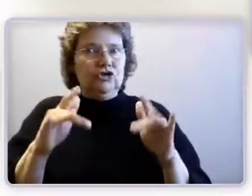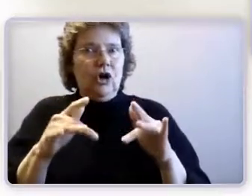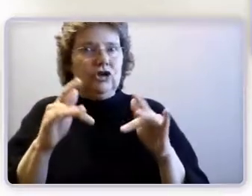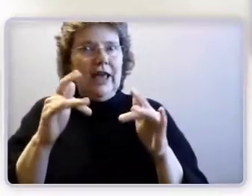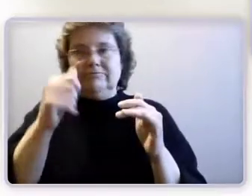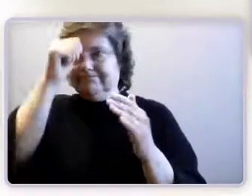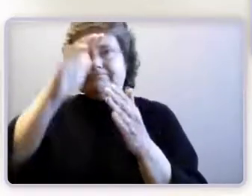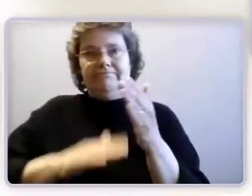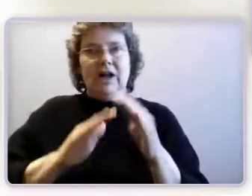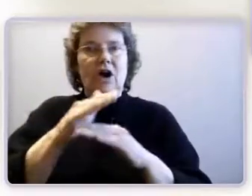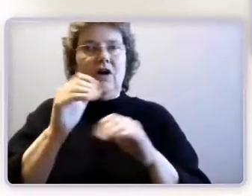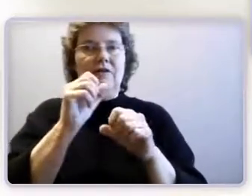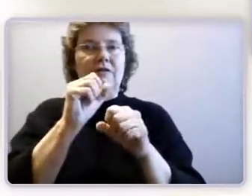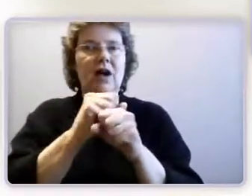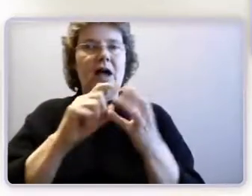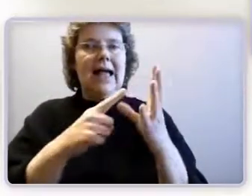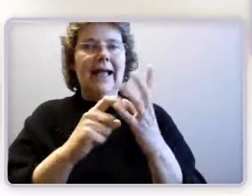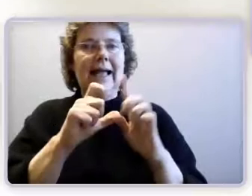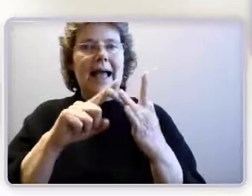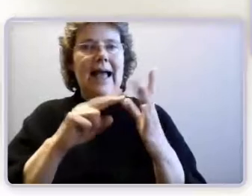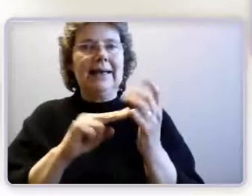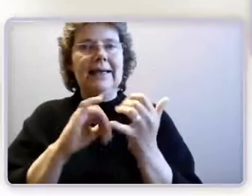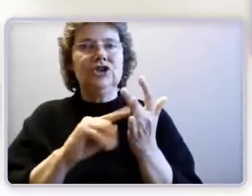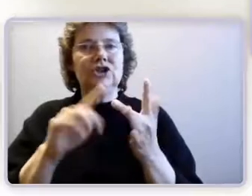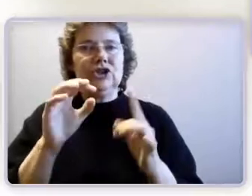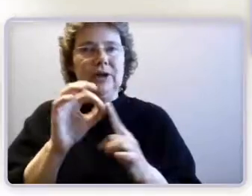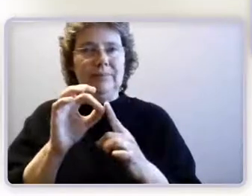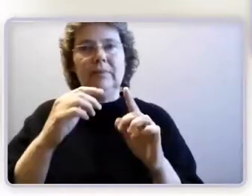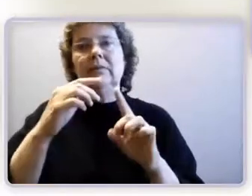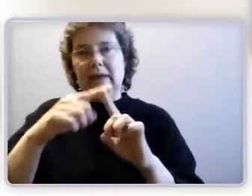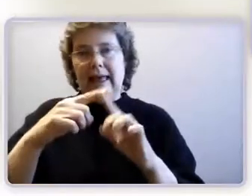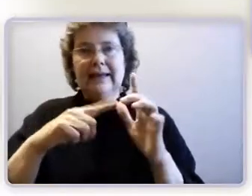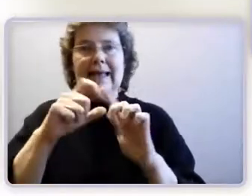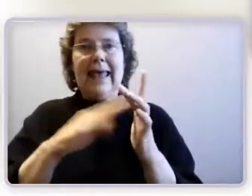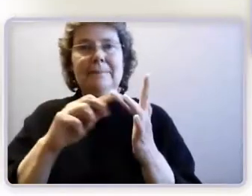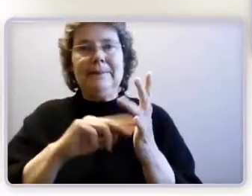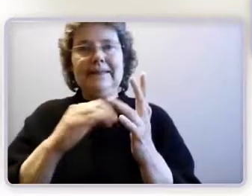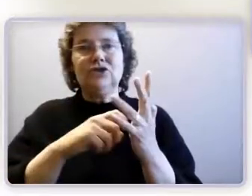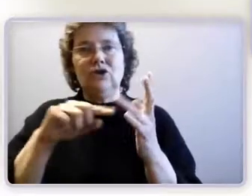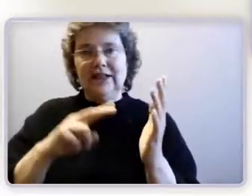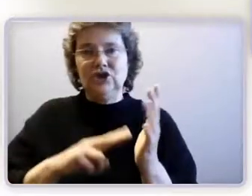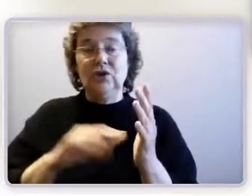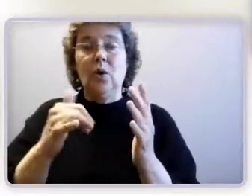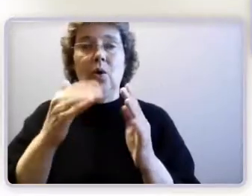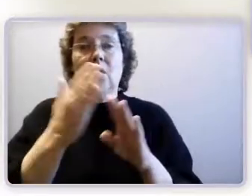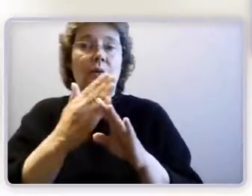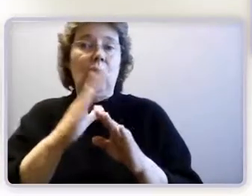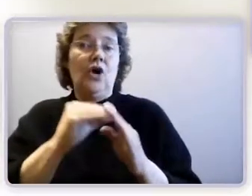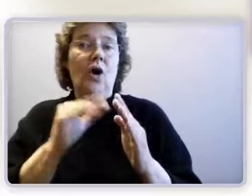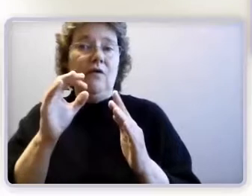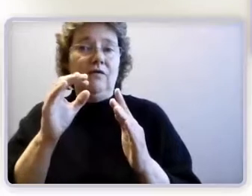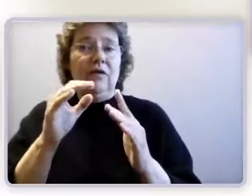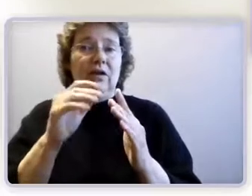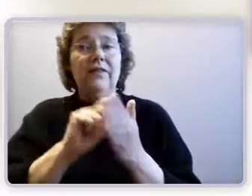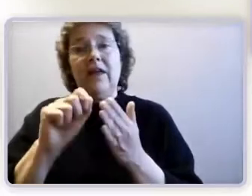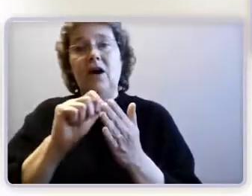administration or with the work of the Office of the Public Advocate. So I'm going to go maybe just a little bit slower just to